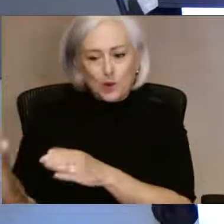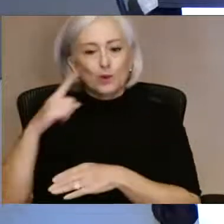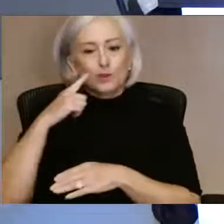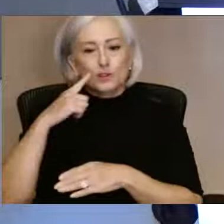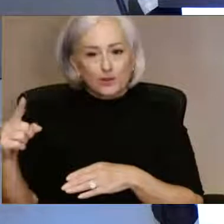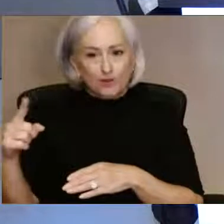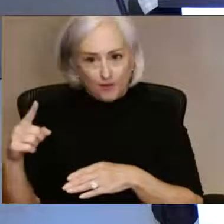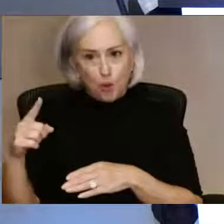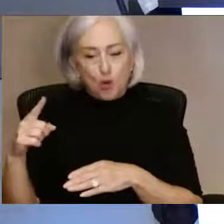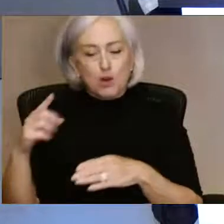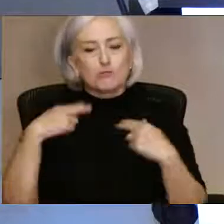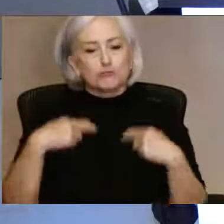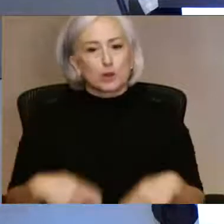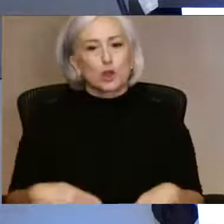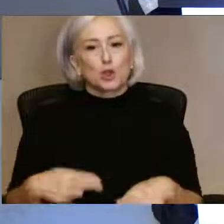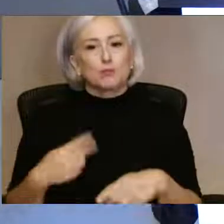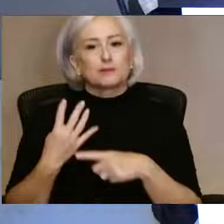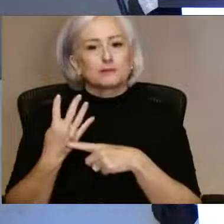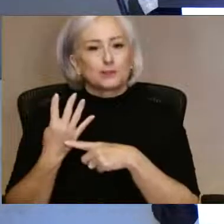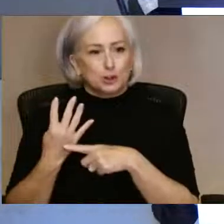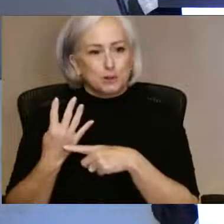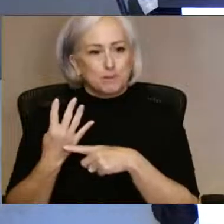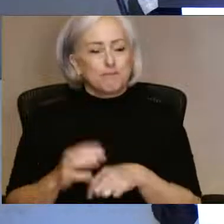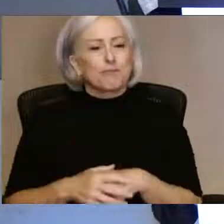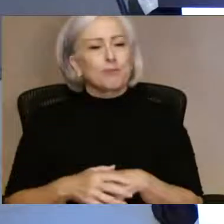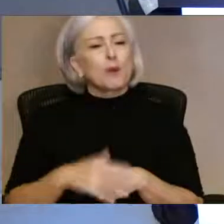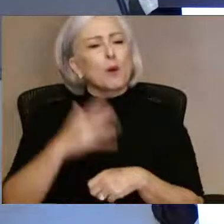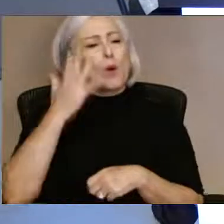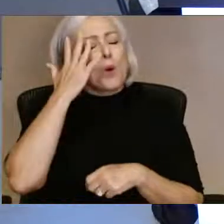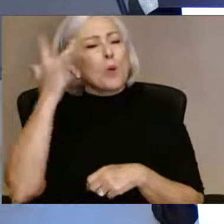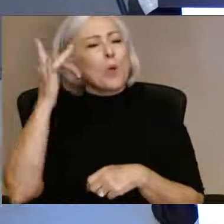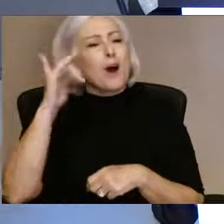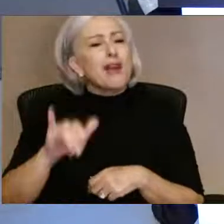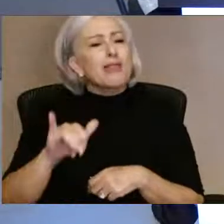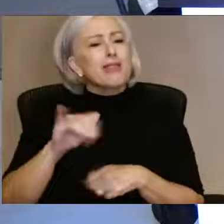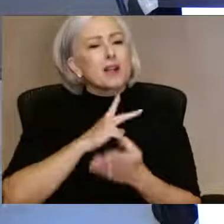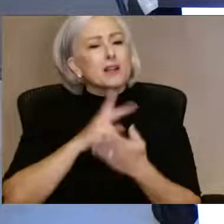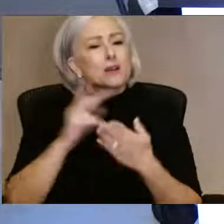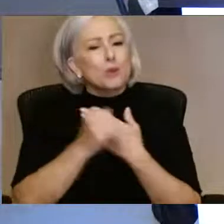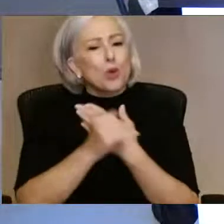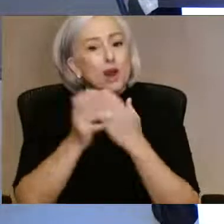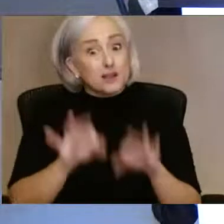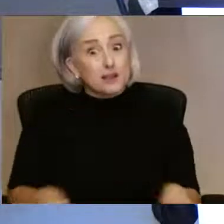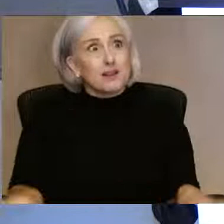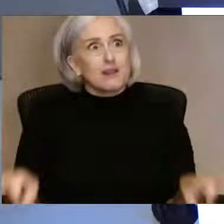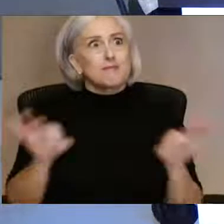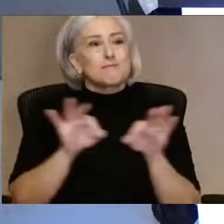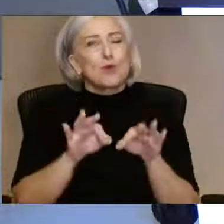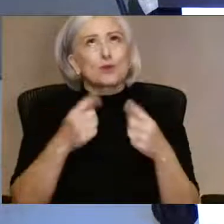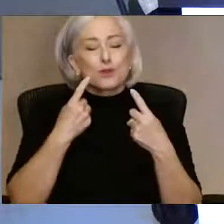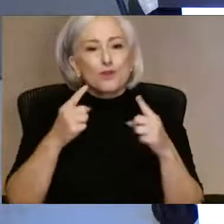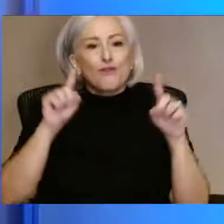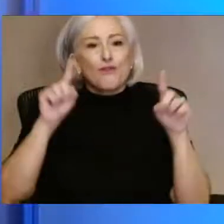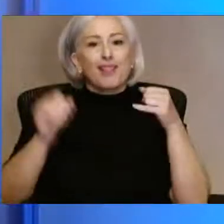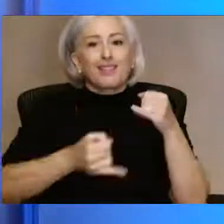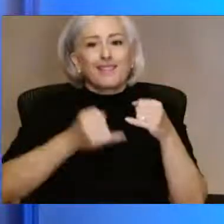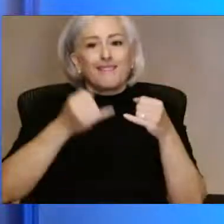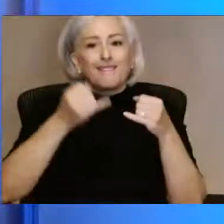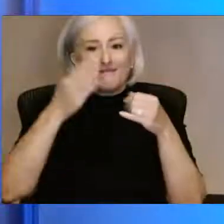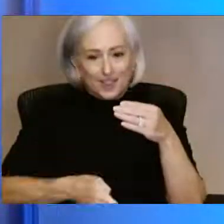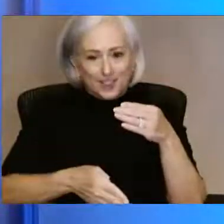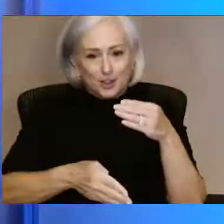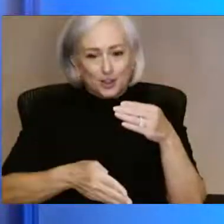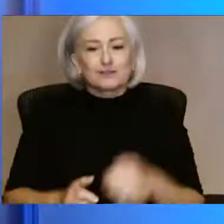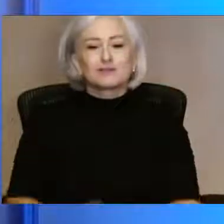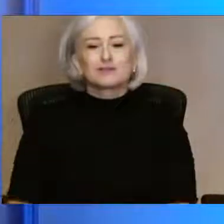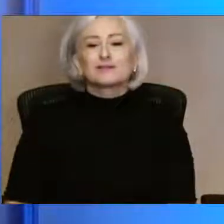that project was so important to finally finish that Herculean effort. Right. So I